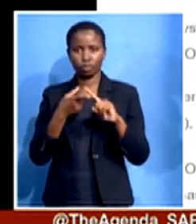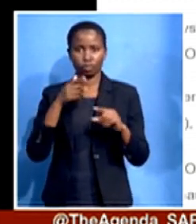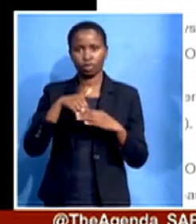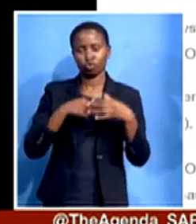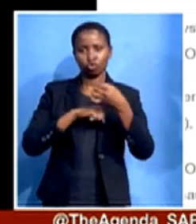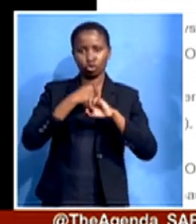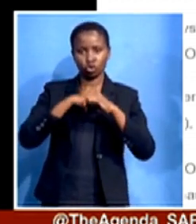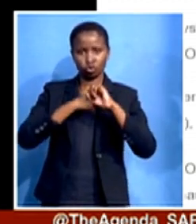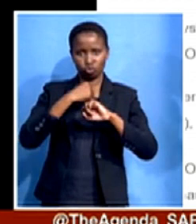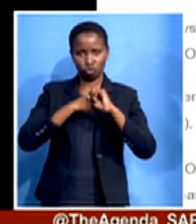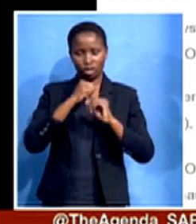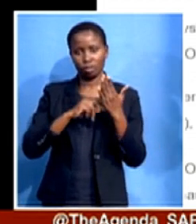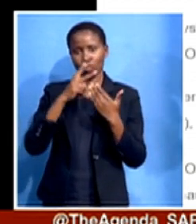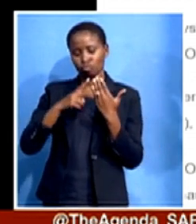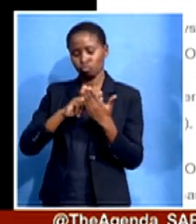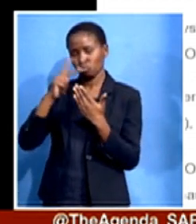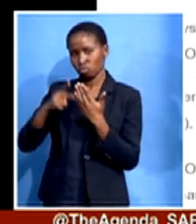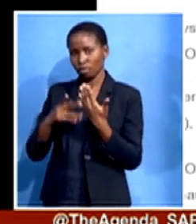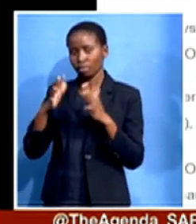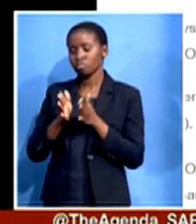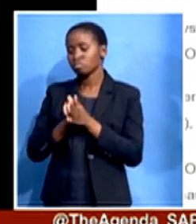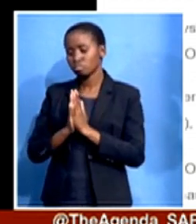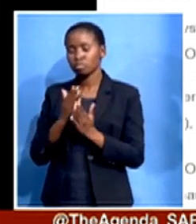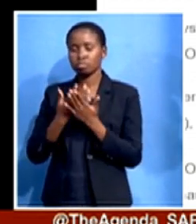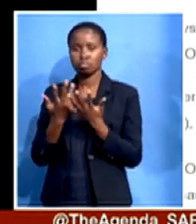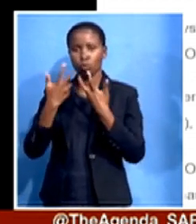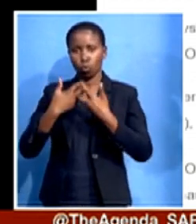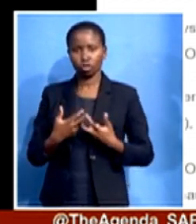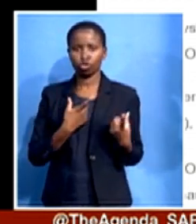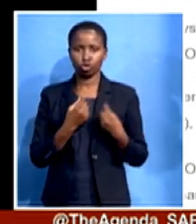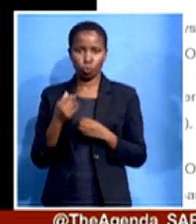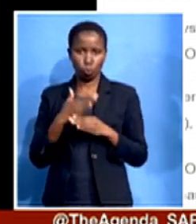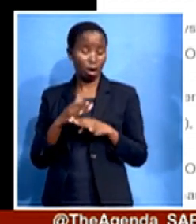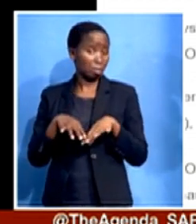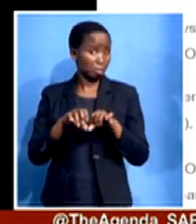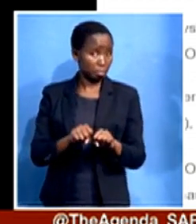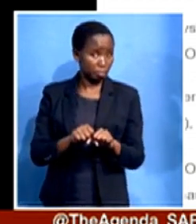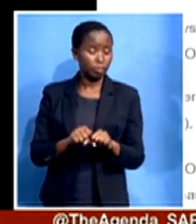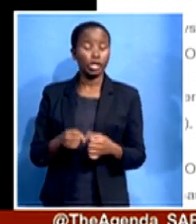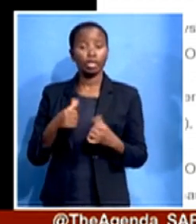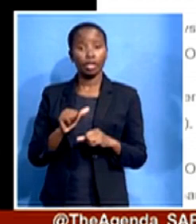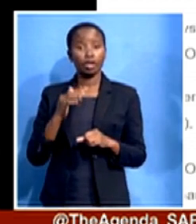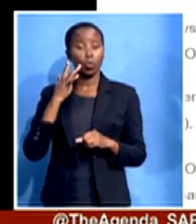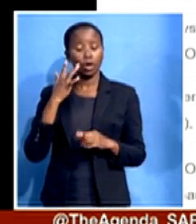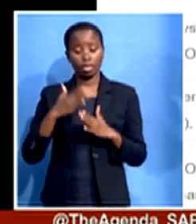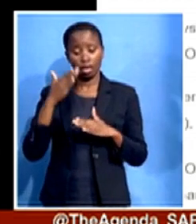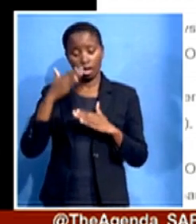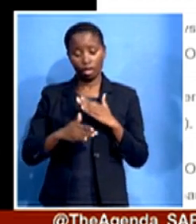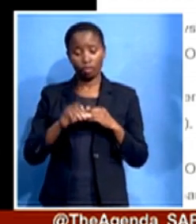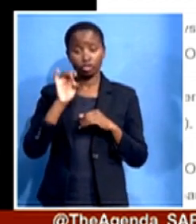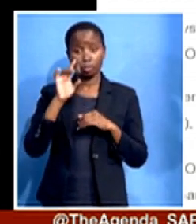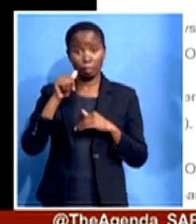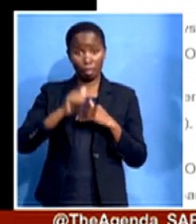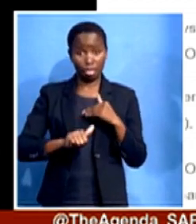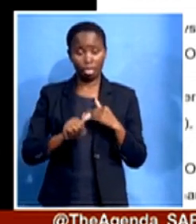to coordinate this work. And then by the end of September, we had already 20,000 ventilators that were